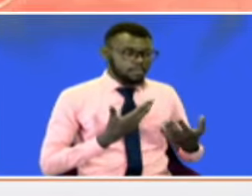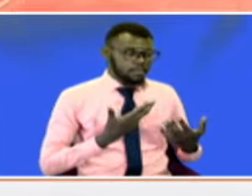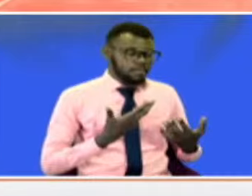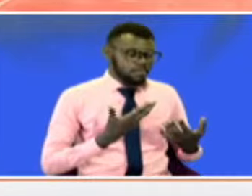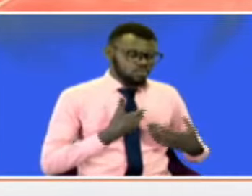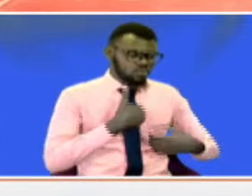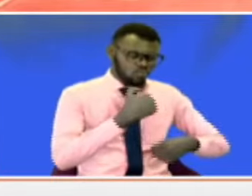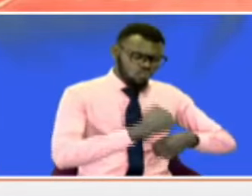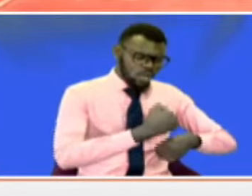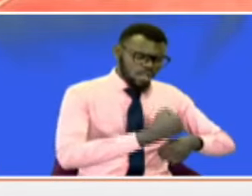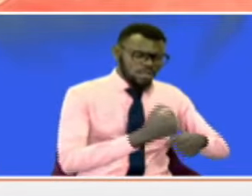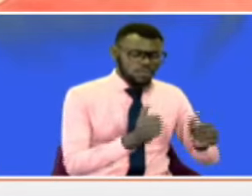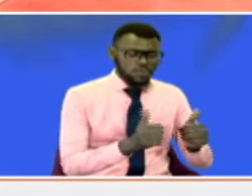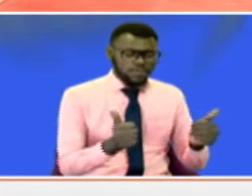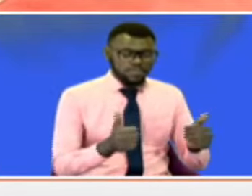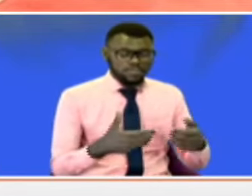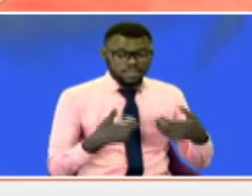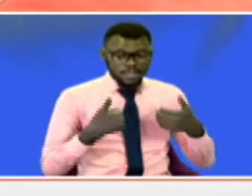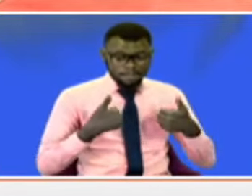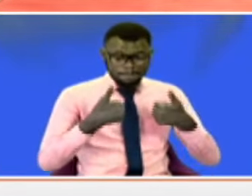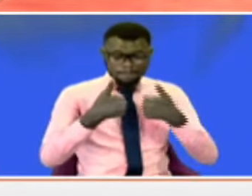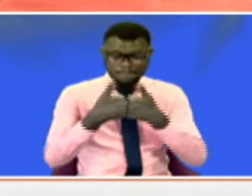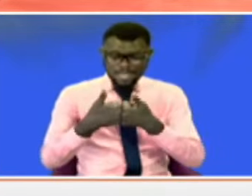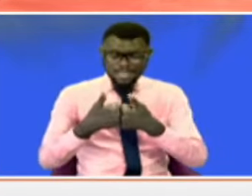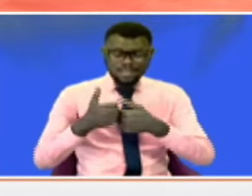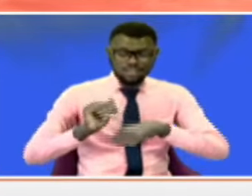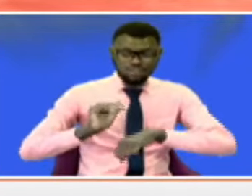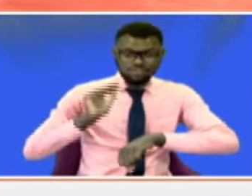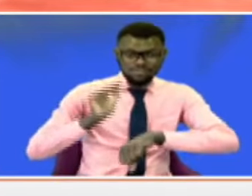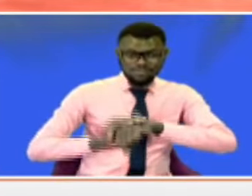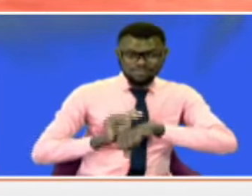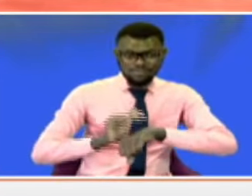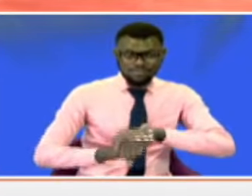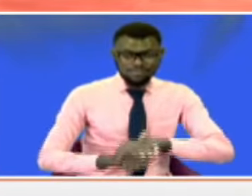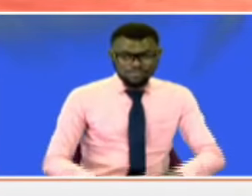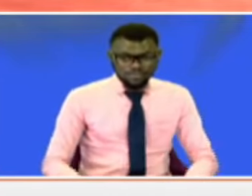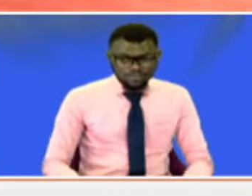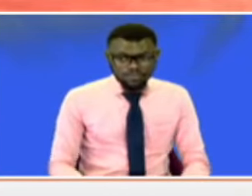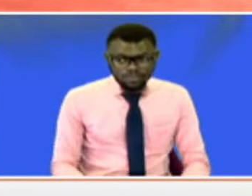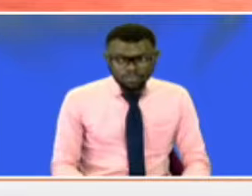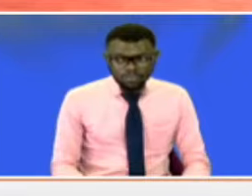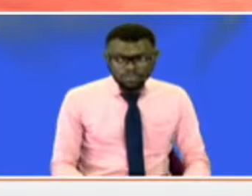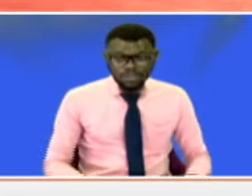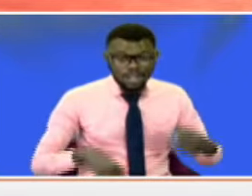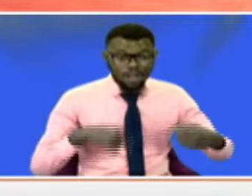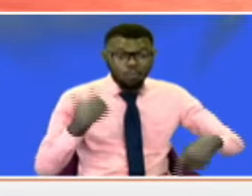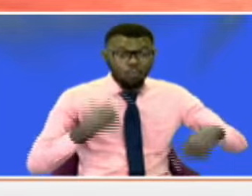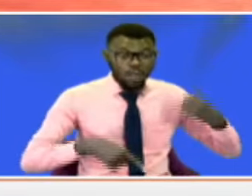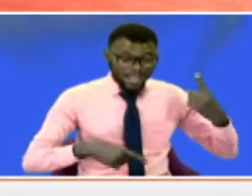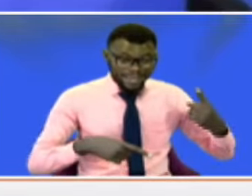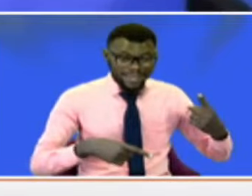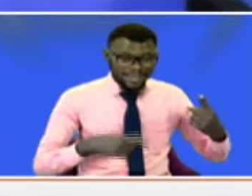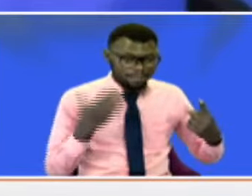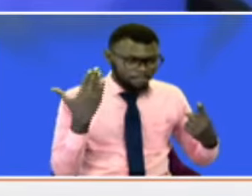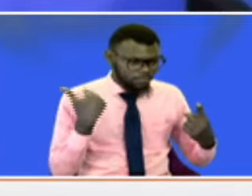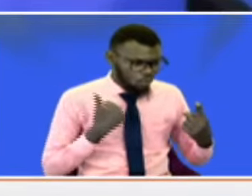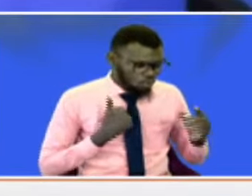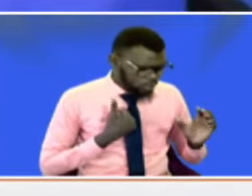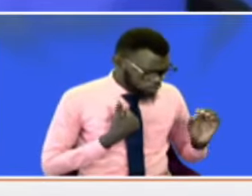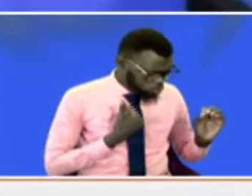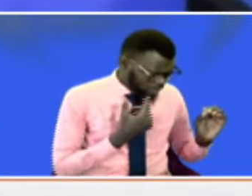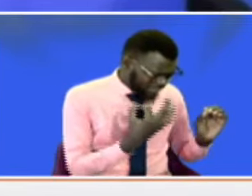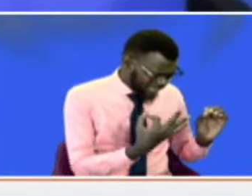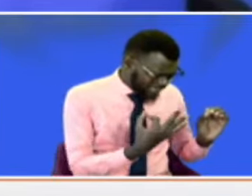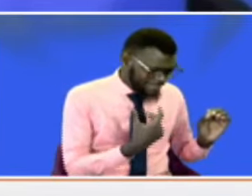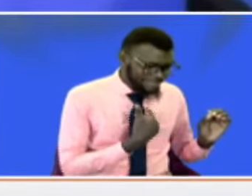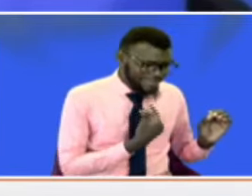to play. My match was good. I'm happy I won the first game. And I was 0-3 down.